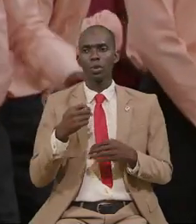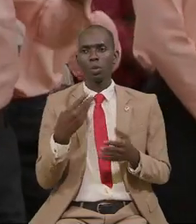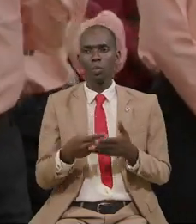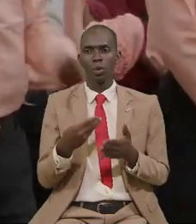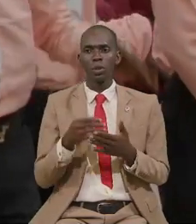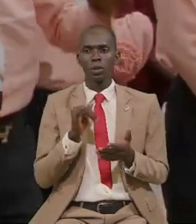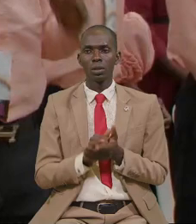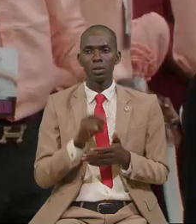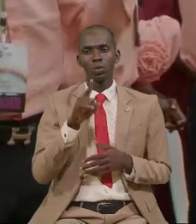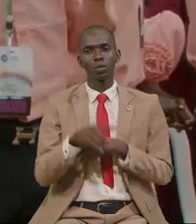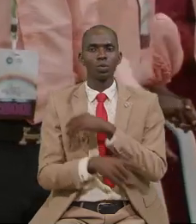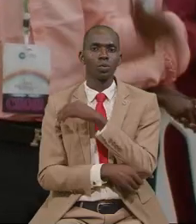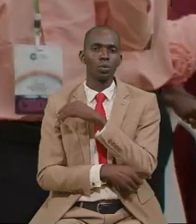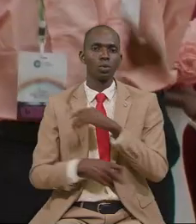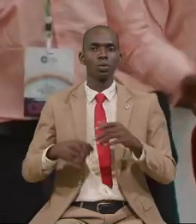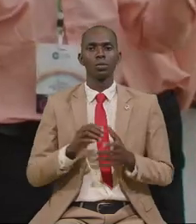stole.